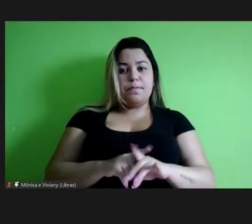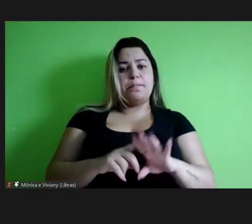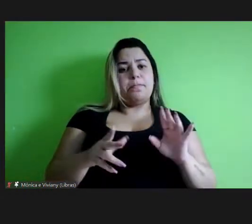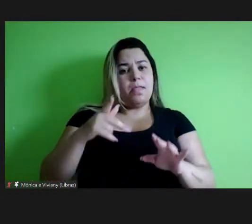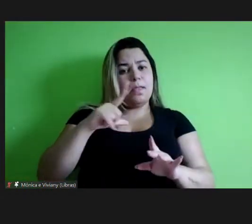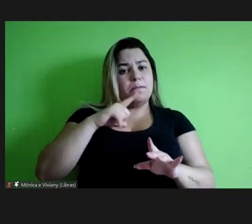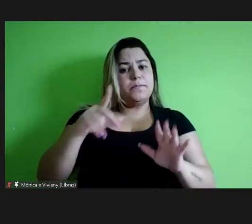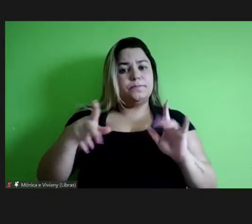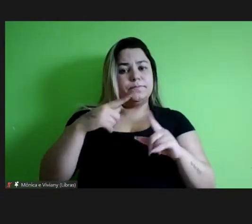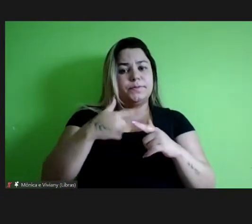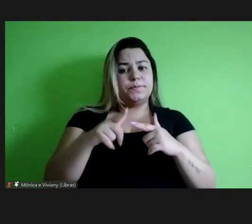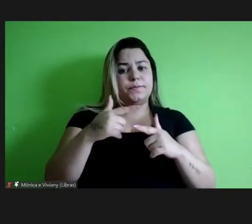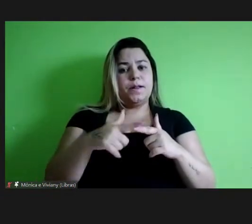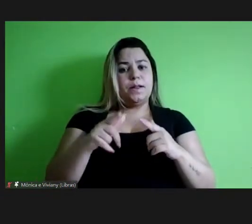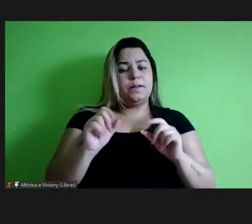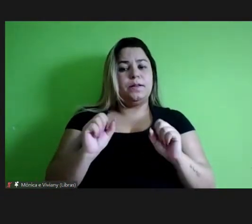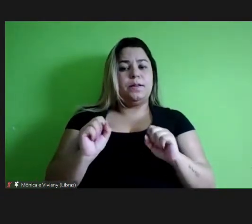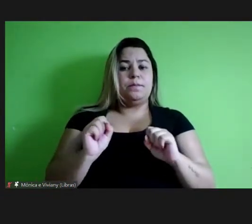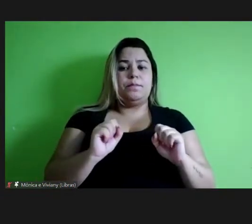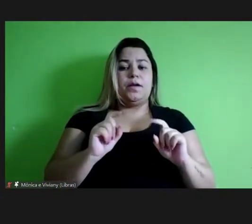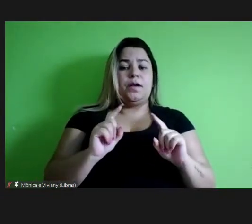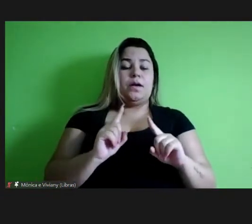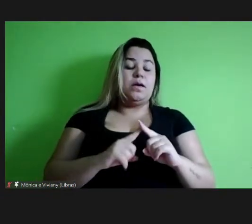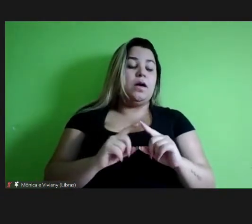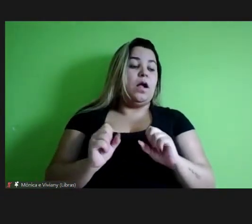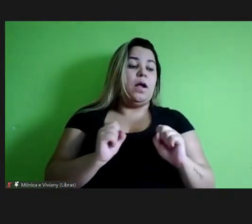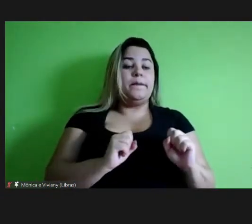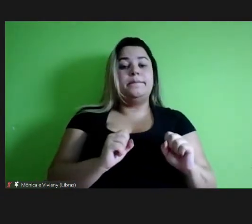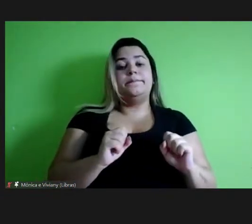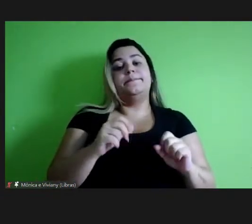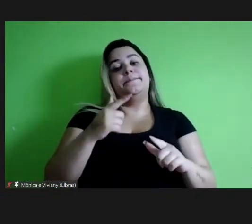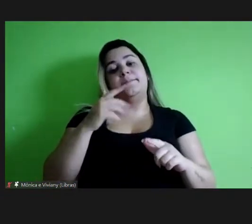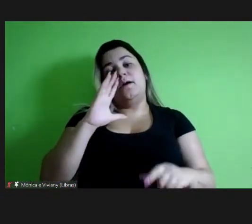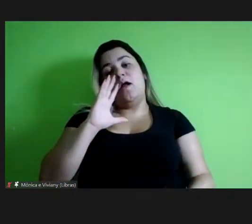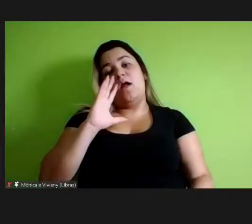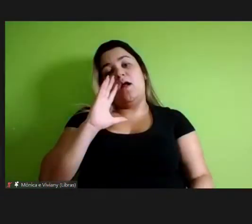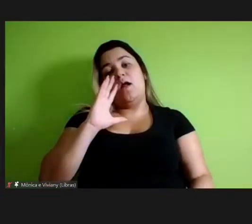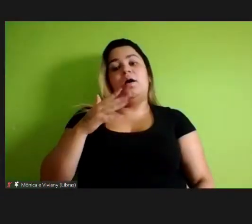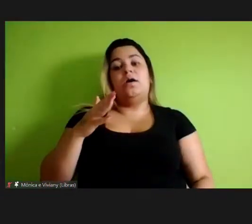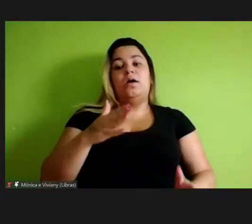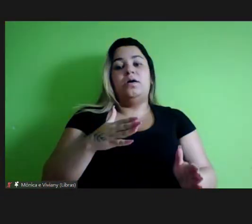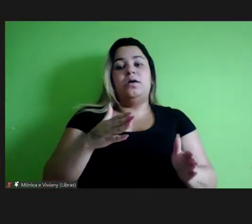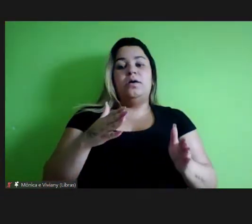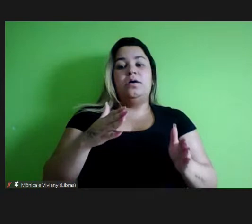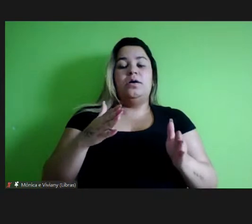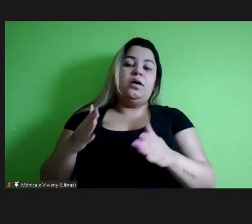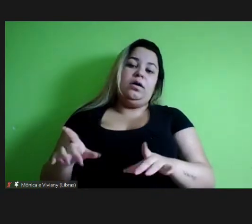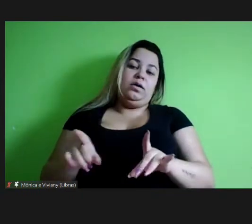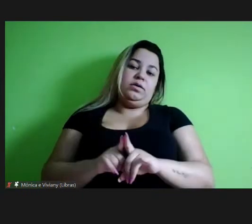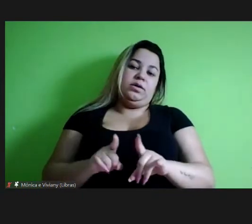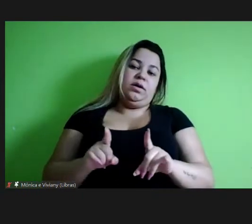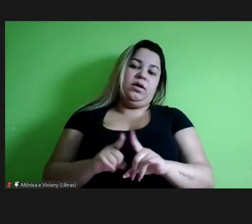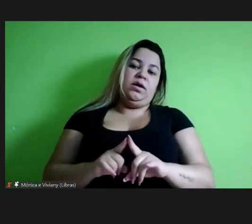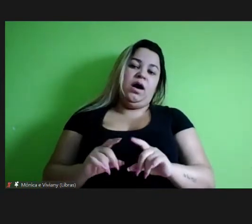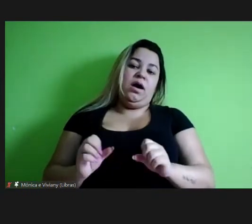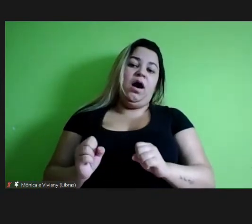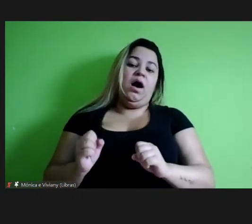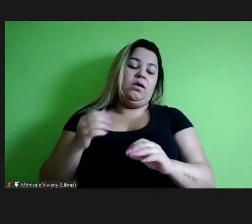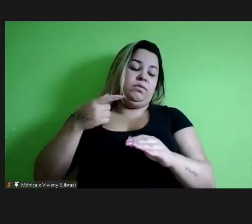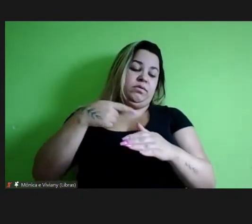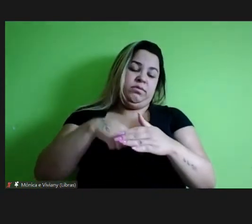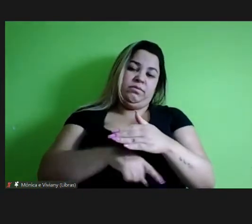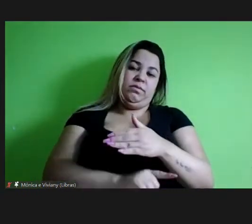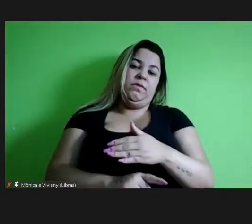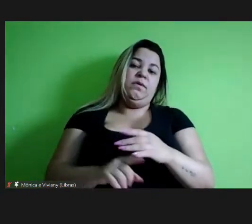saying this is a problem that health needs to contribute itself for the solution and begin procedures which